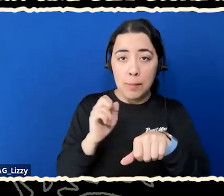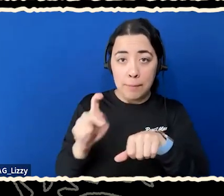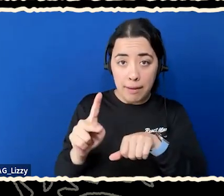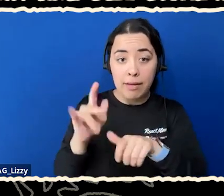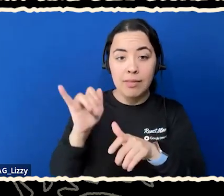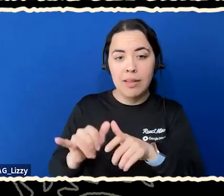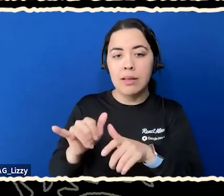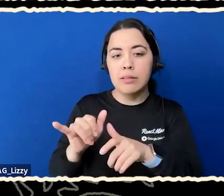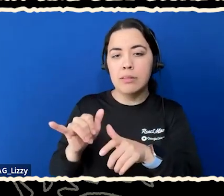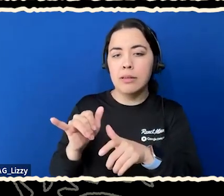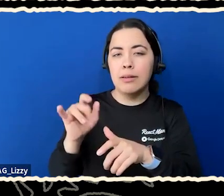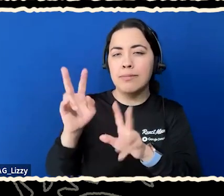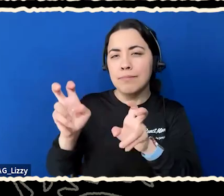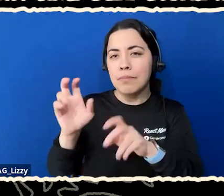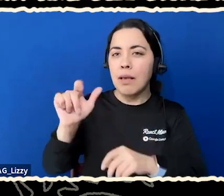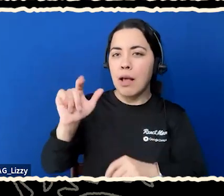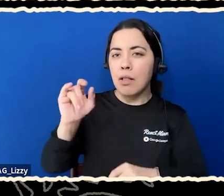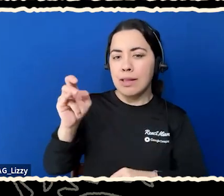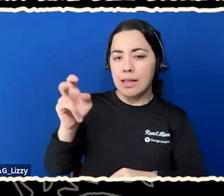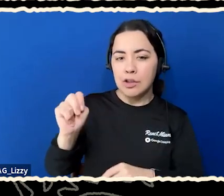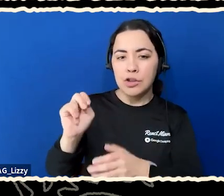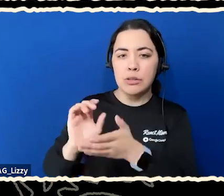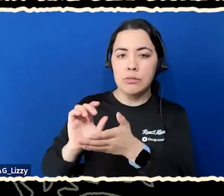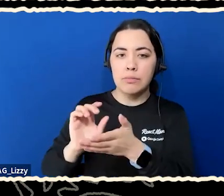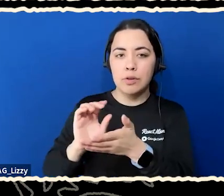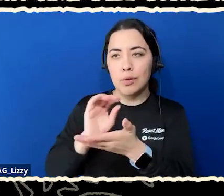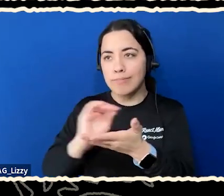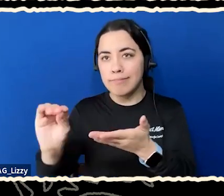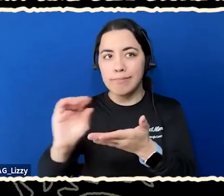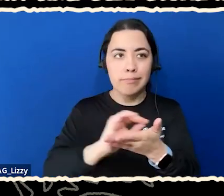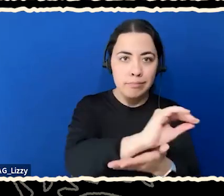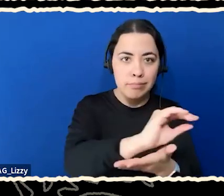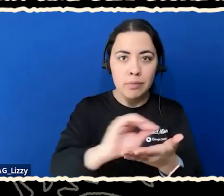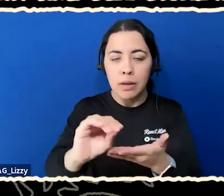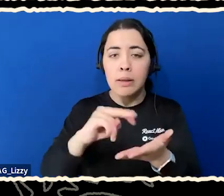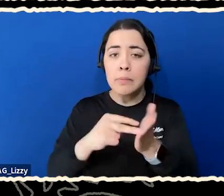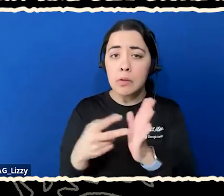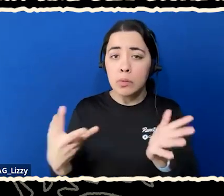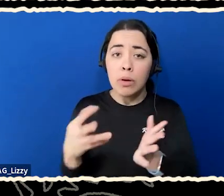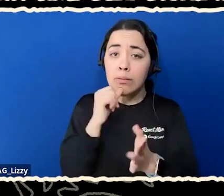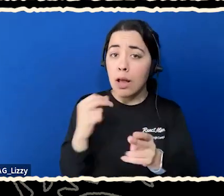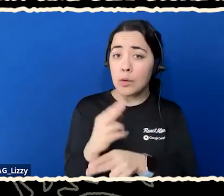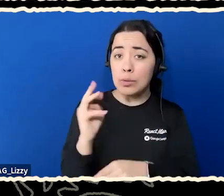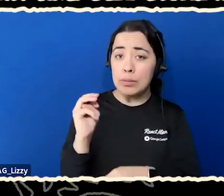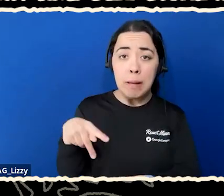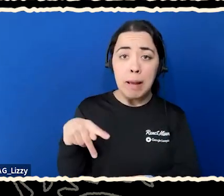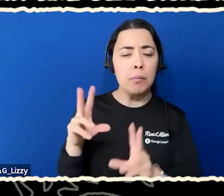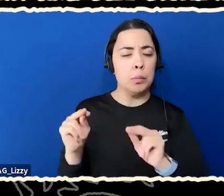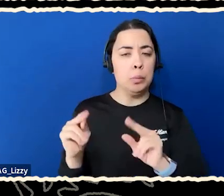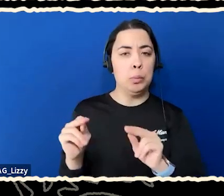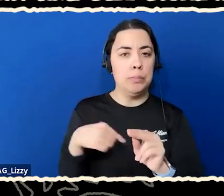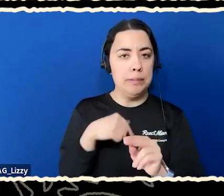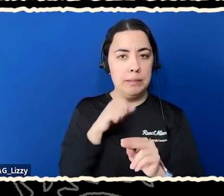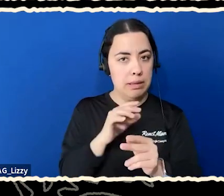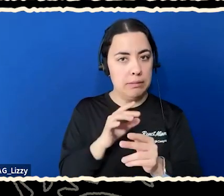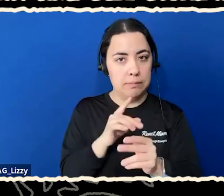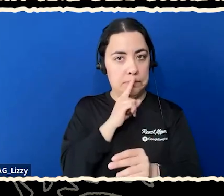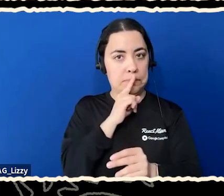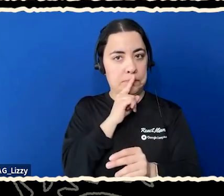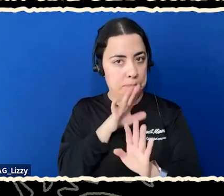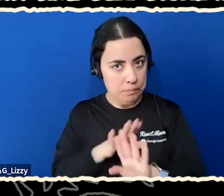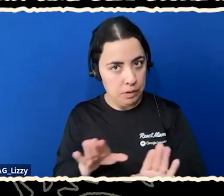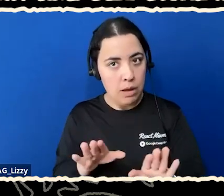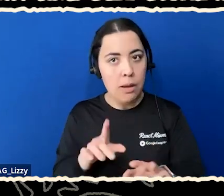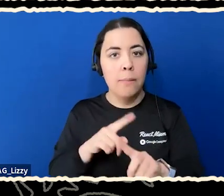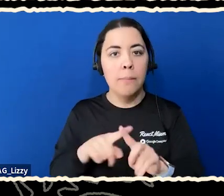a for loop. I'm not saying don't ever use map, for example, but when like performance